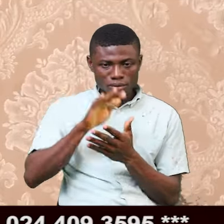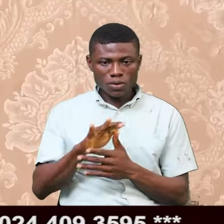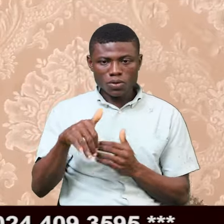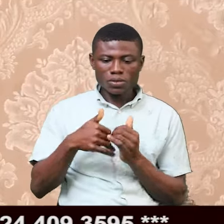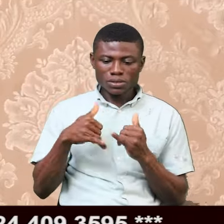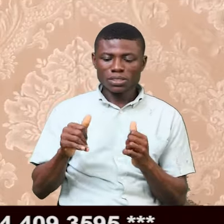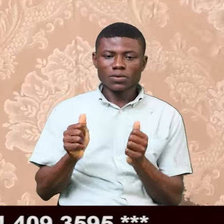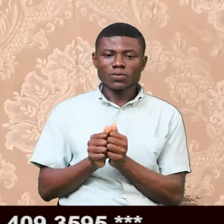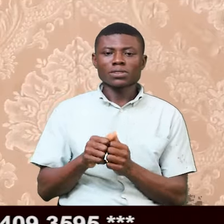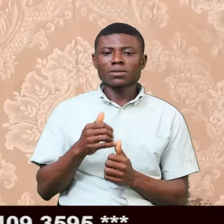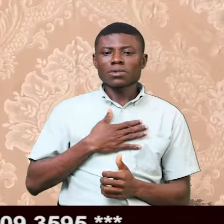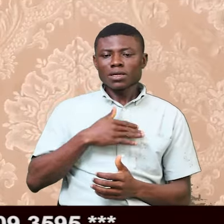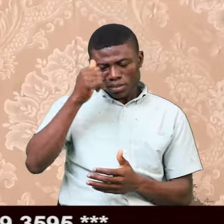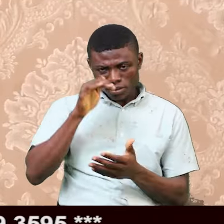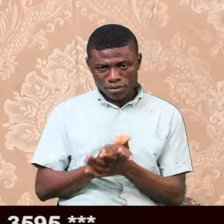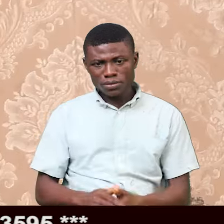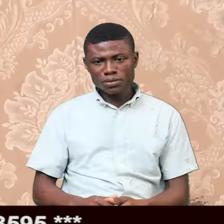ye nyina e betinim